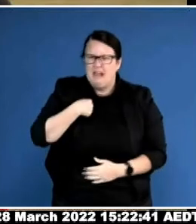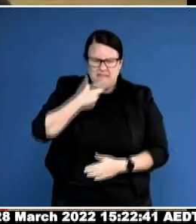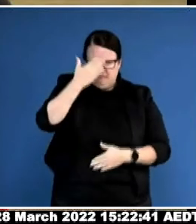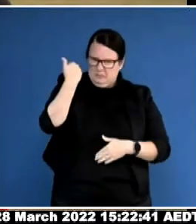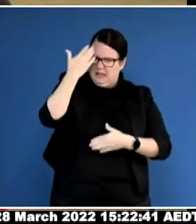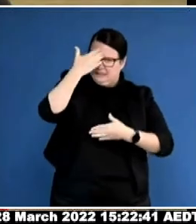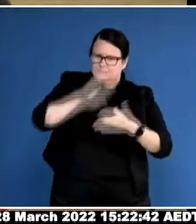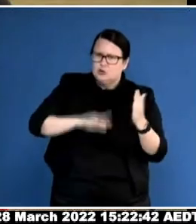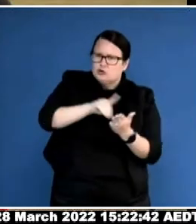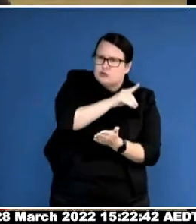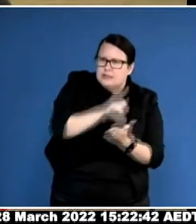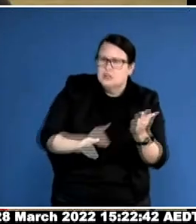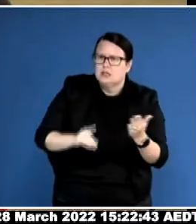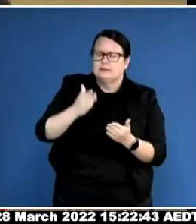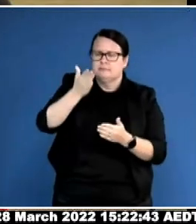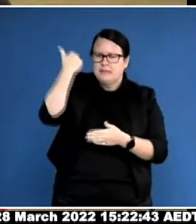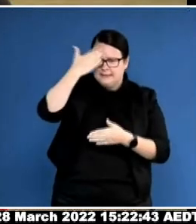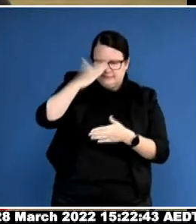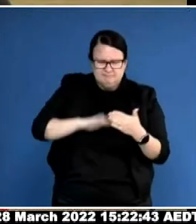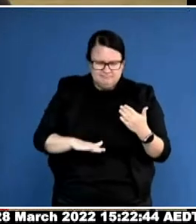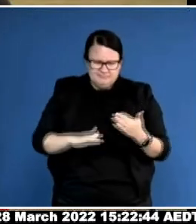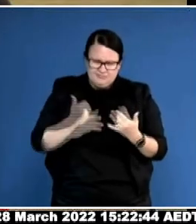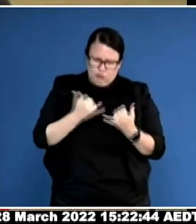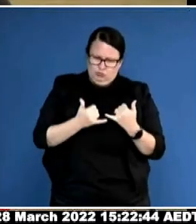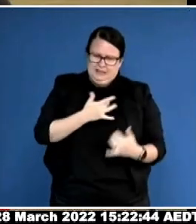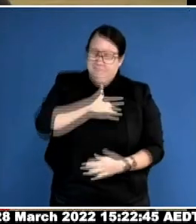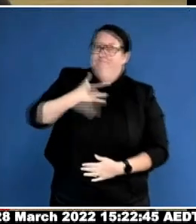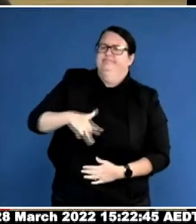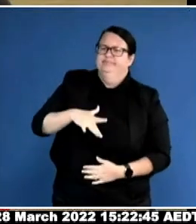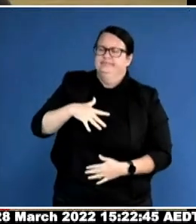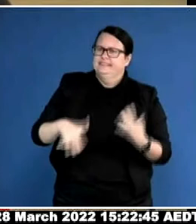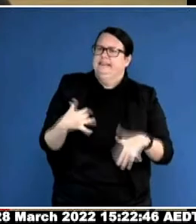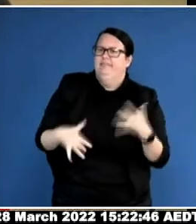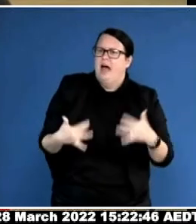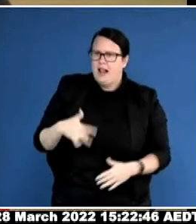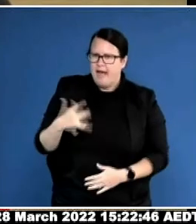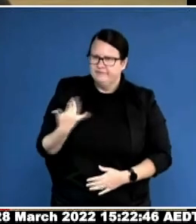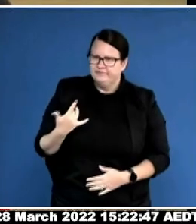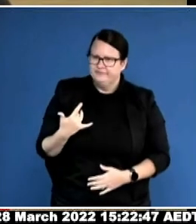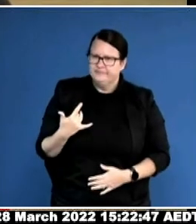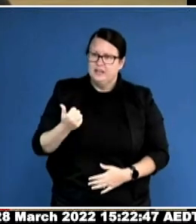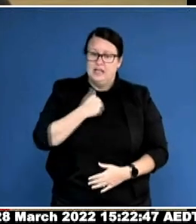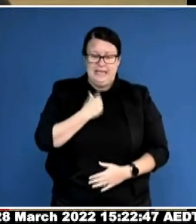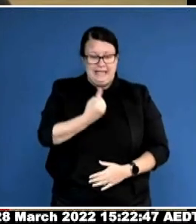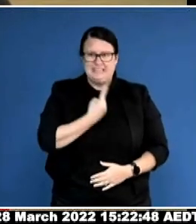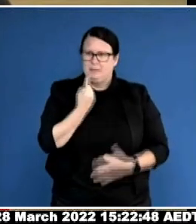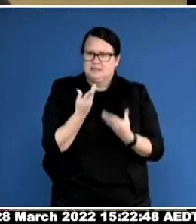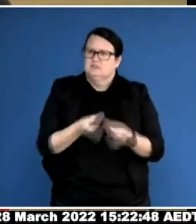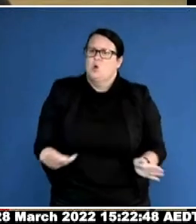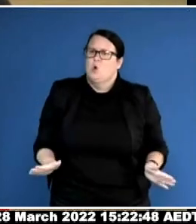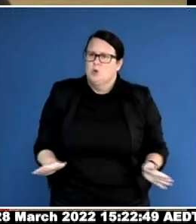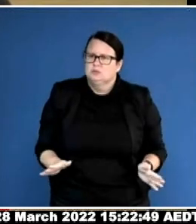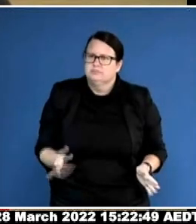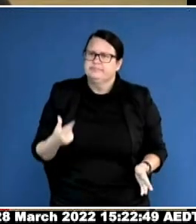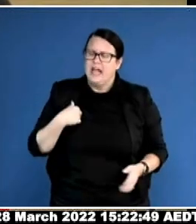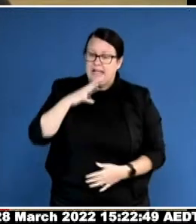against, to experience real emotional hurt. When you lose your independence like I have, there is a lot of grief and loss.